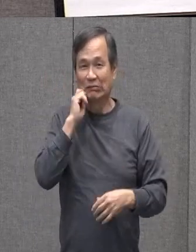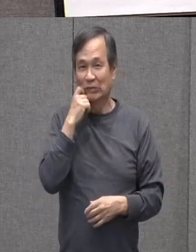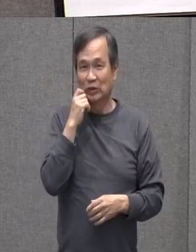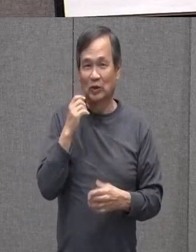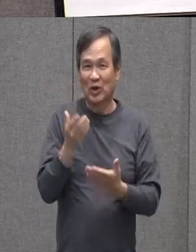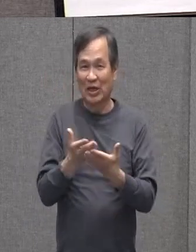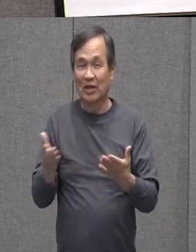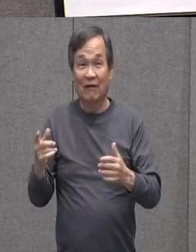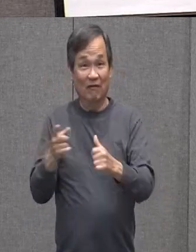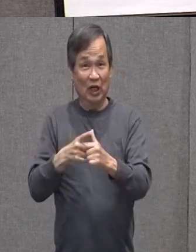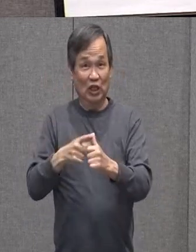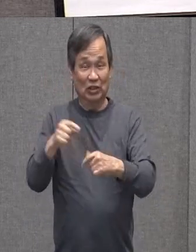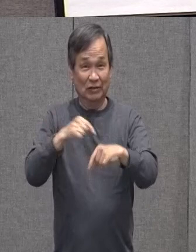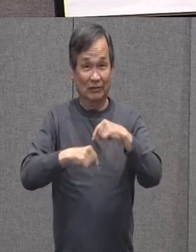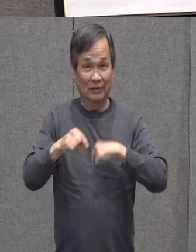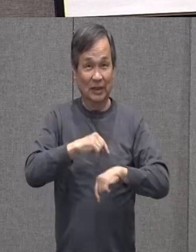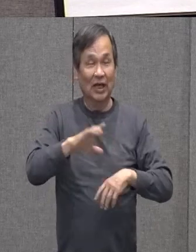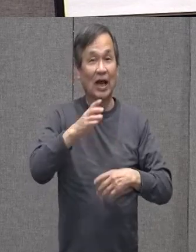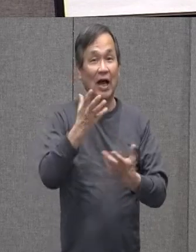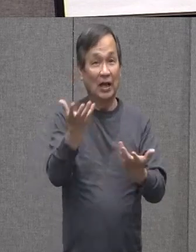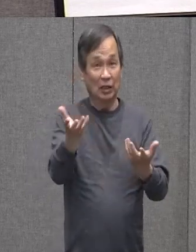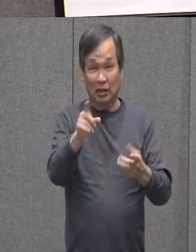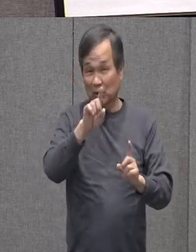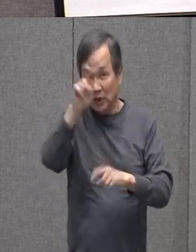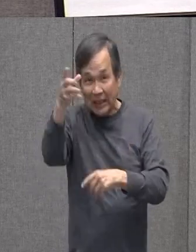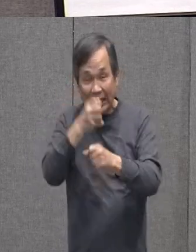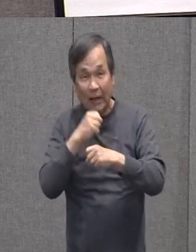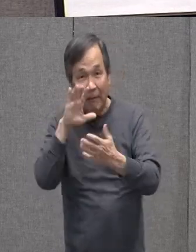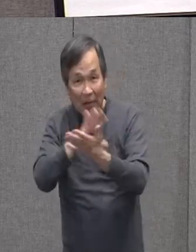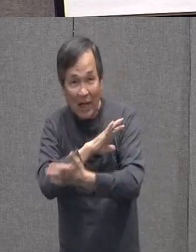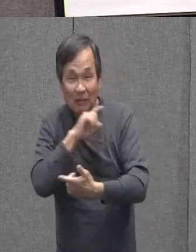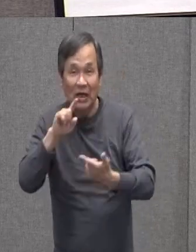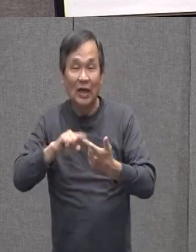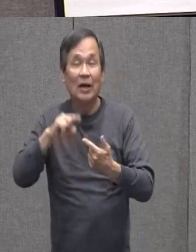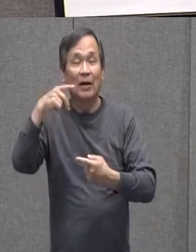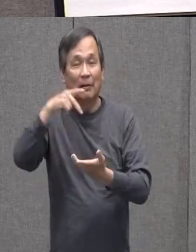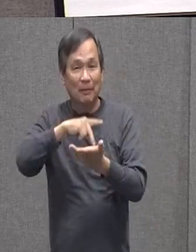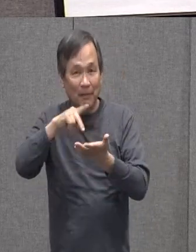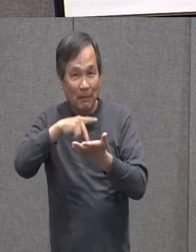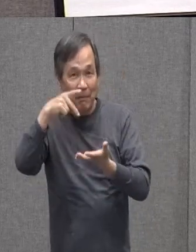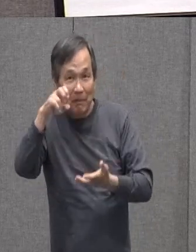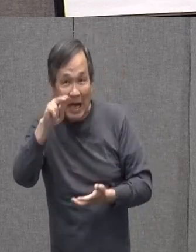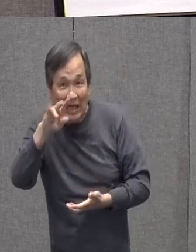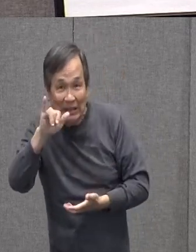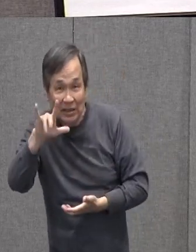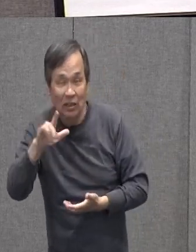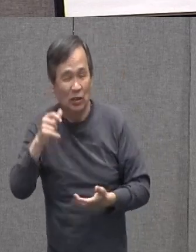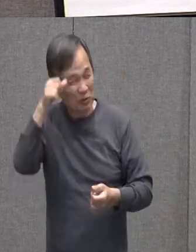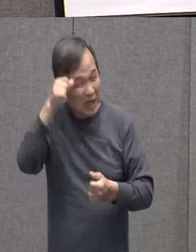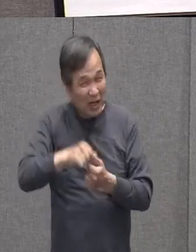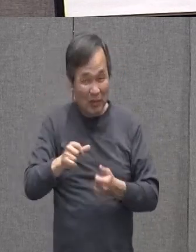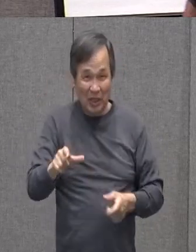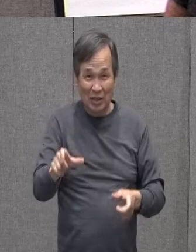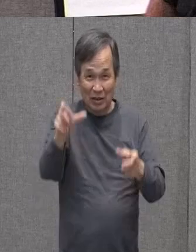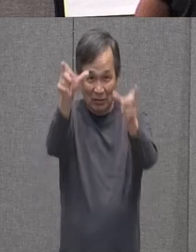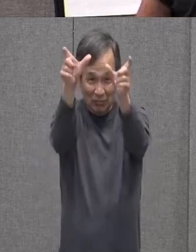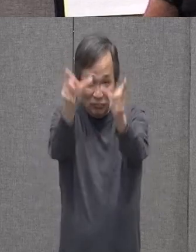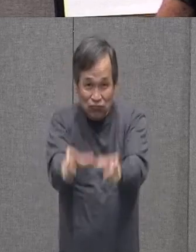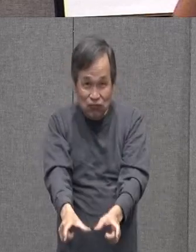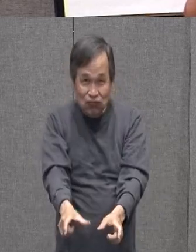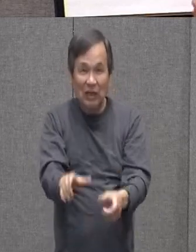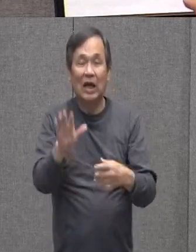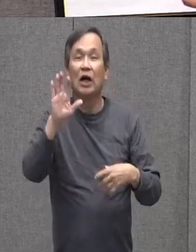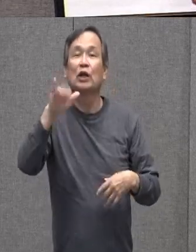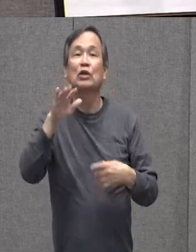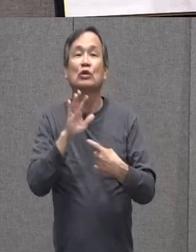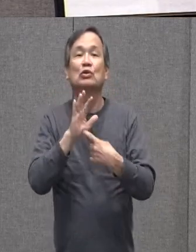I'd like for you to do now is make sure you have a piece of paper, a pencil, and remember we could do some 2-column notes. And I'm just going to reference real